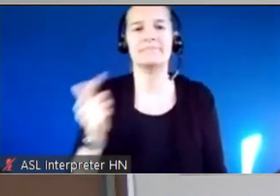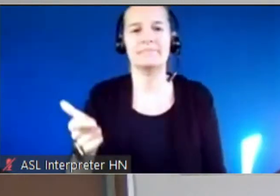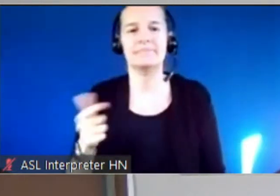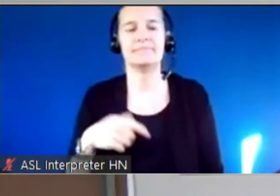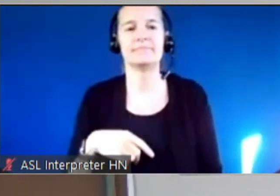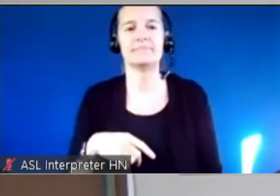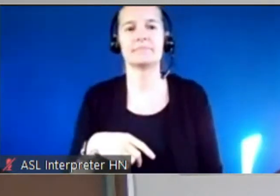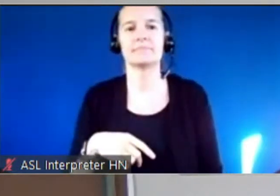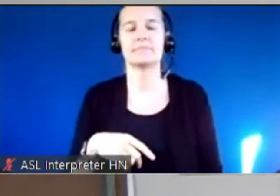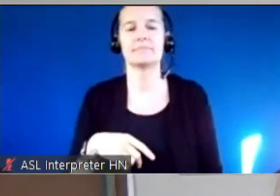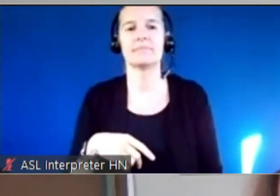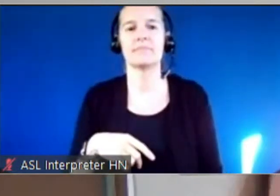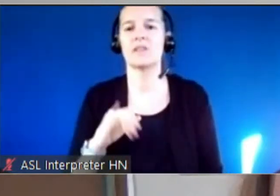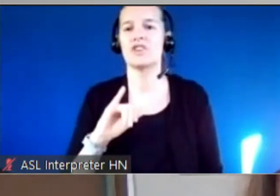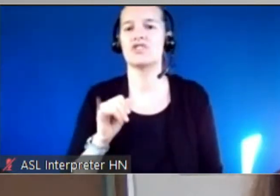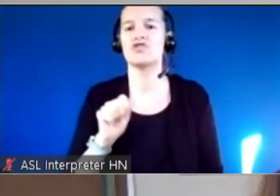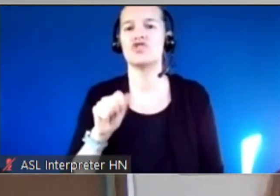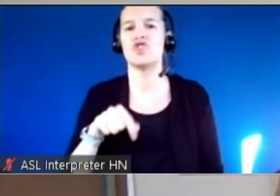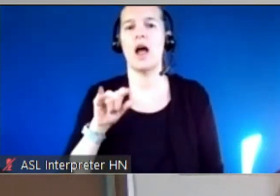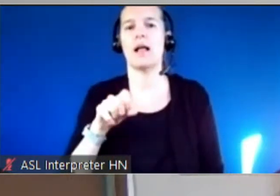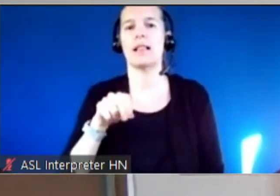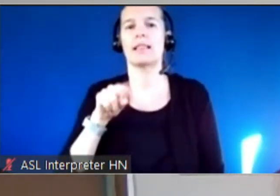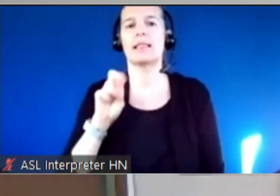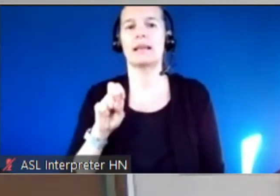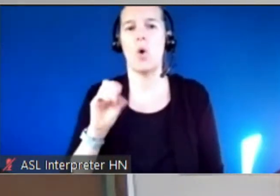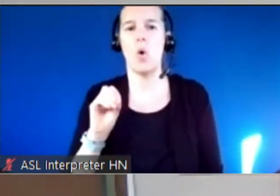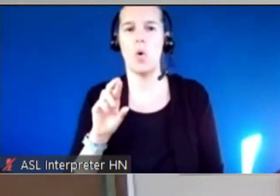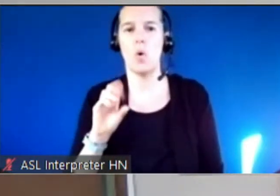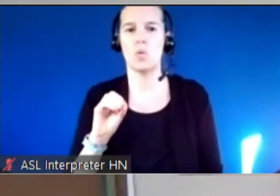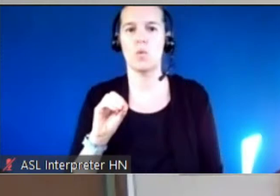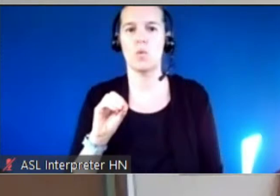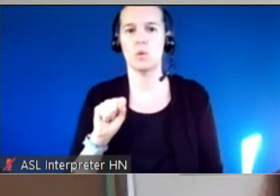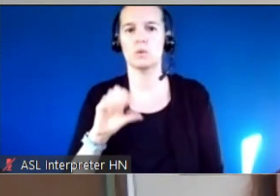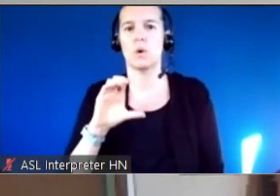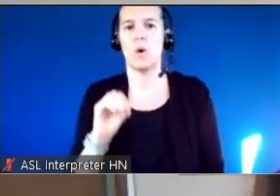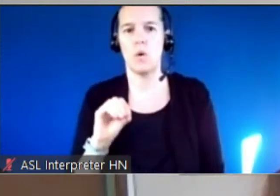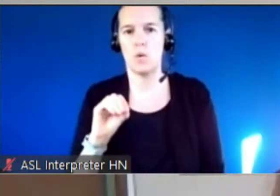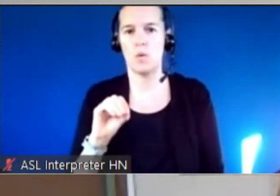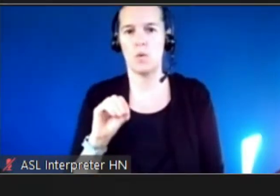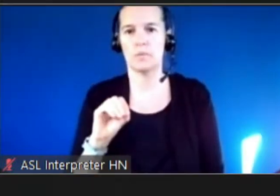go over to Jacqueline Orozco. Jackie, you have our attention.